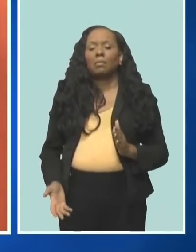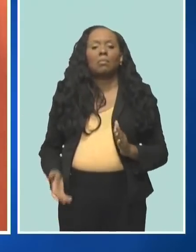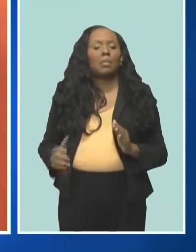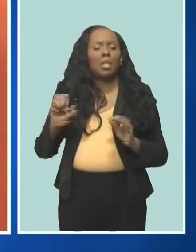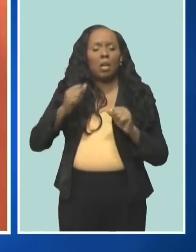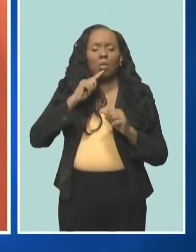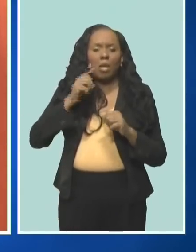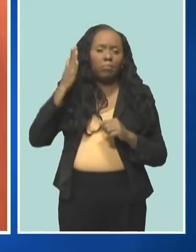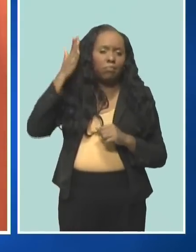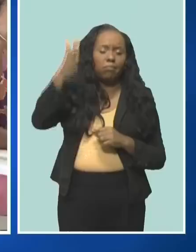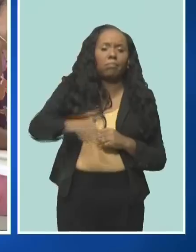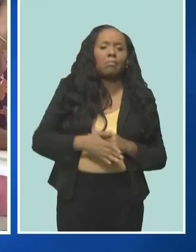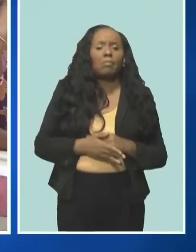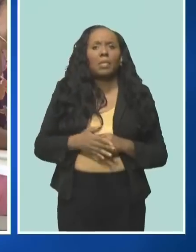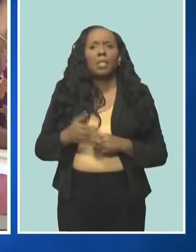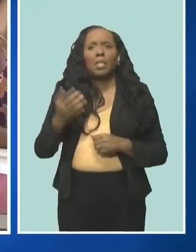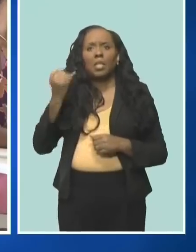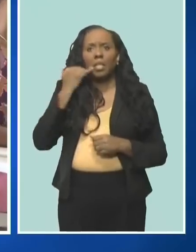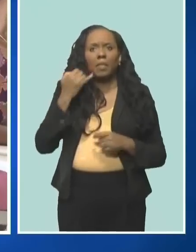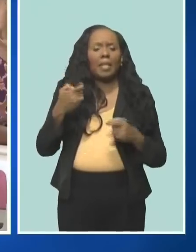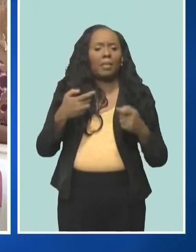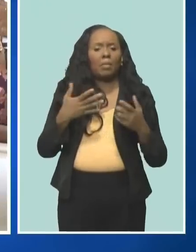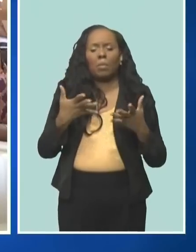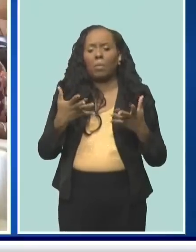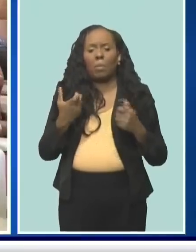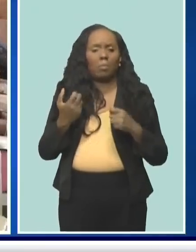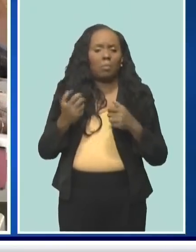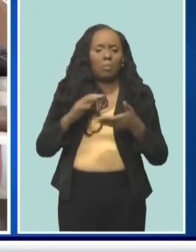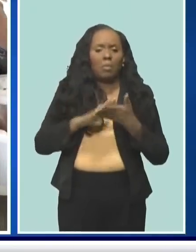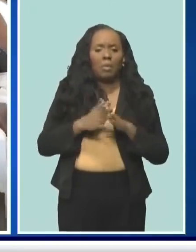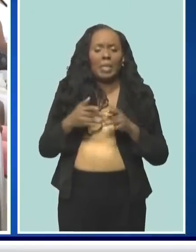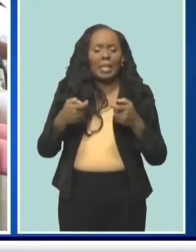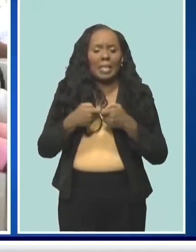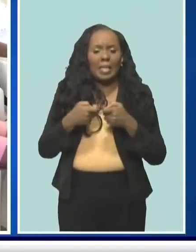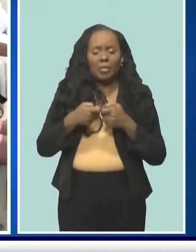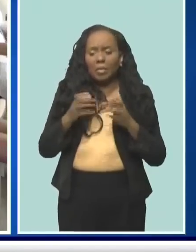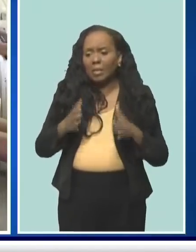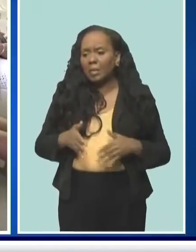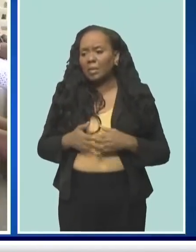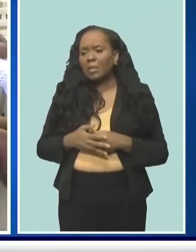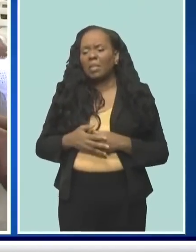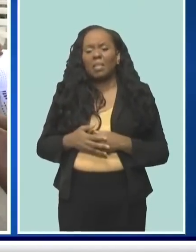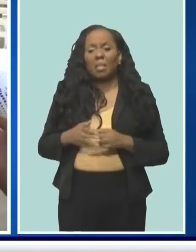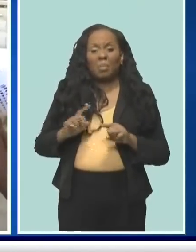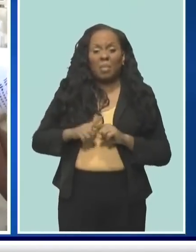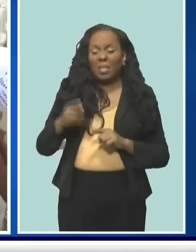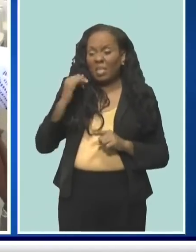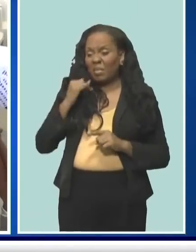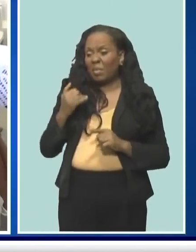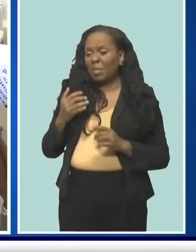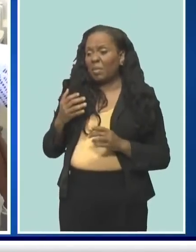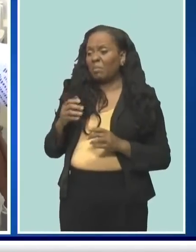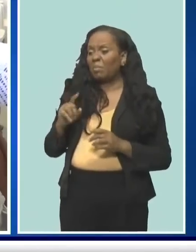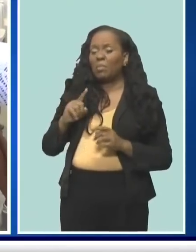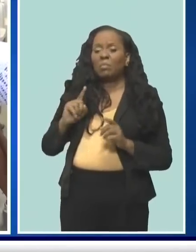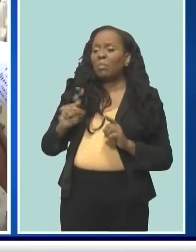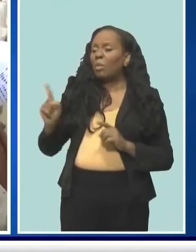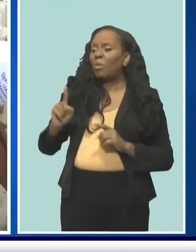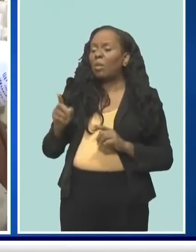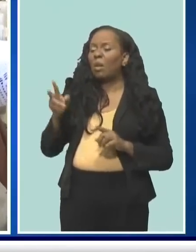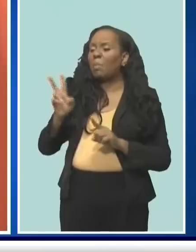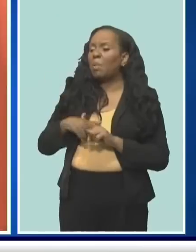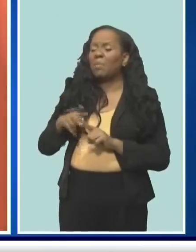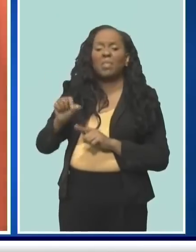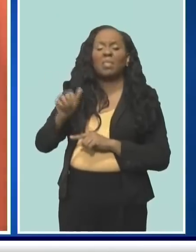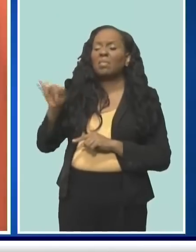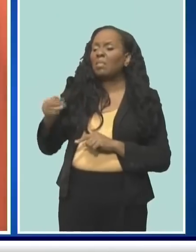could go real far. But if you out here now doing these minimum wage jobs, I think you ain't really know or see no future in life. So if it is that